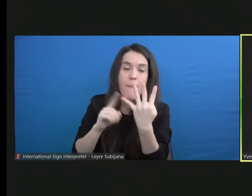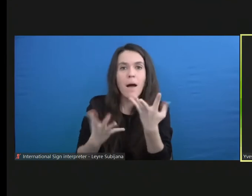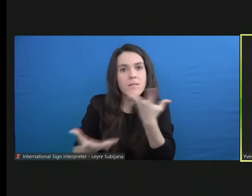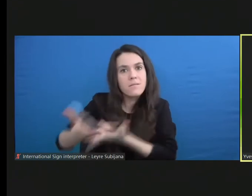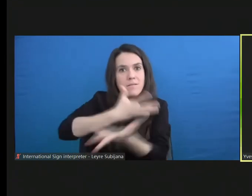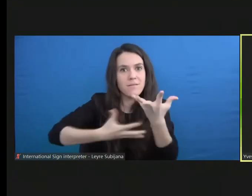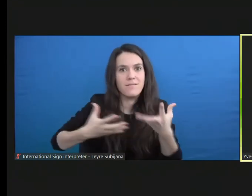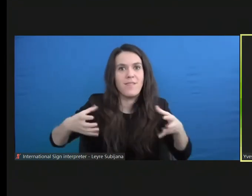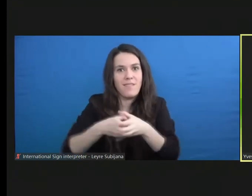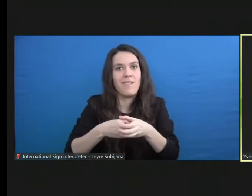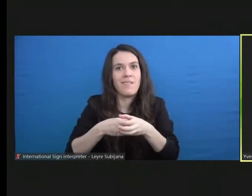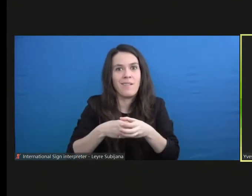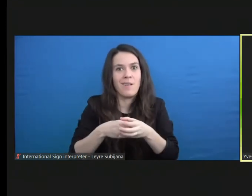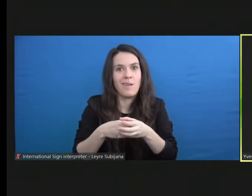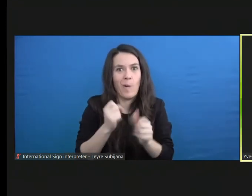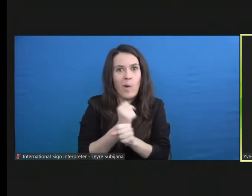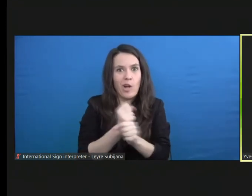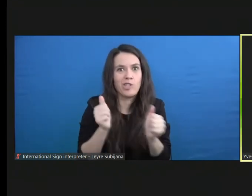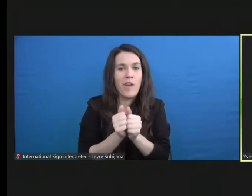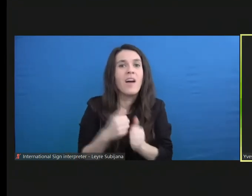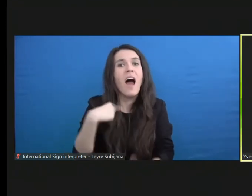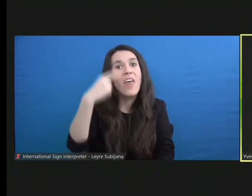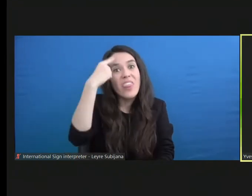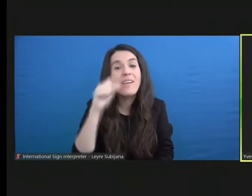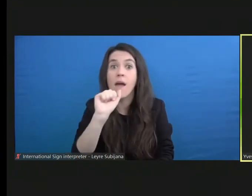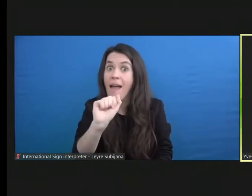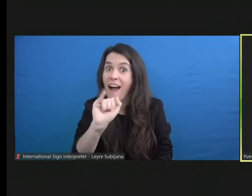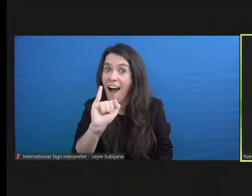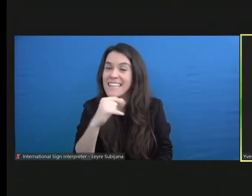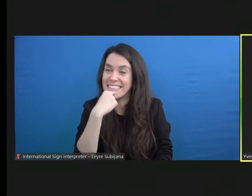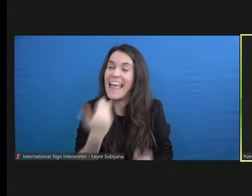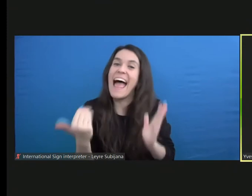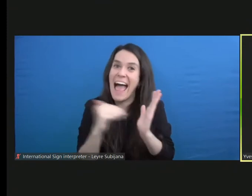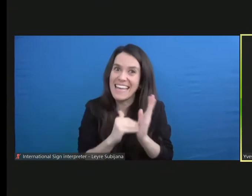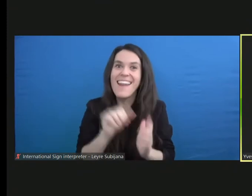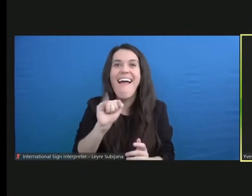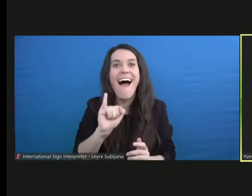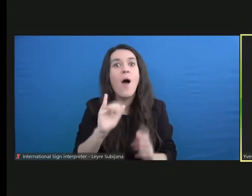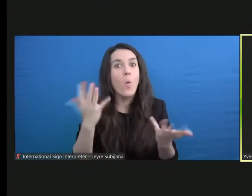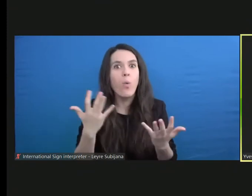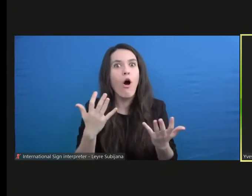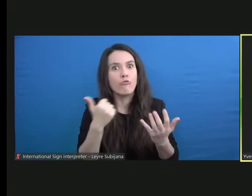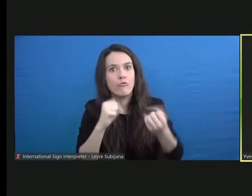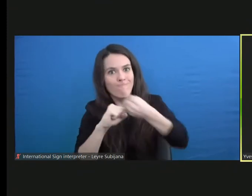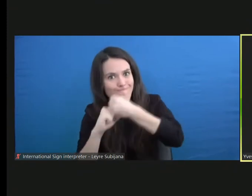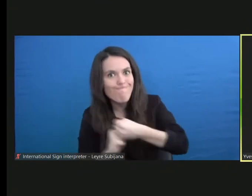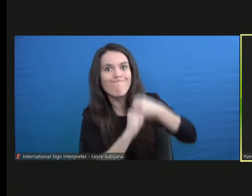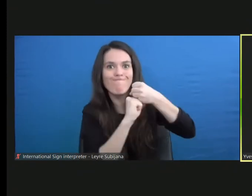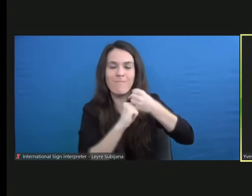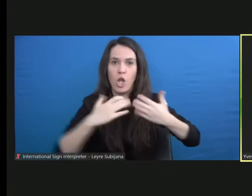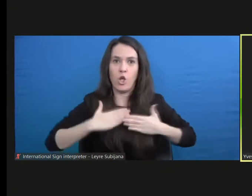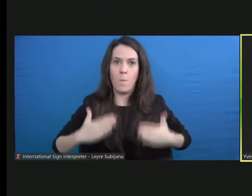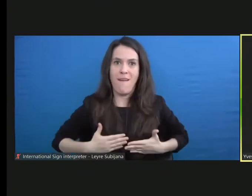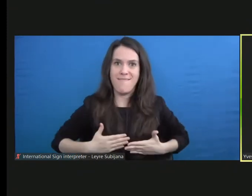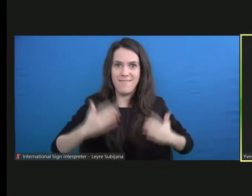IBM believes that the purpose of AI is to augment, not replace human intelligence and human decision